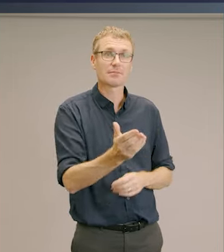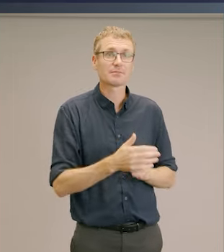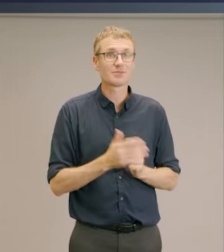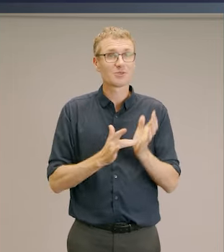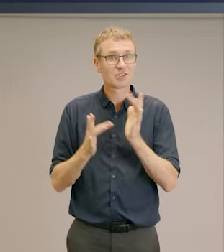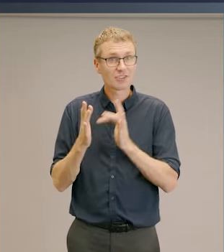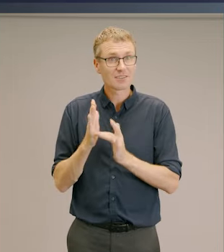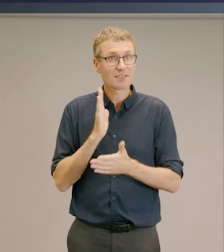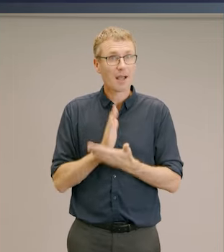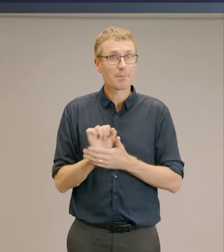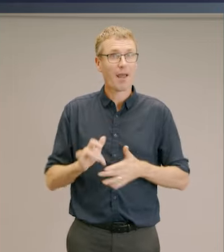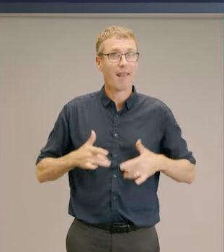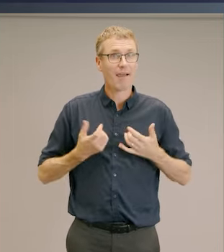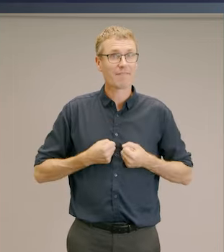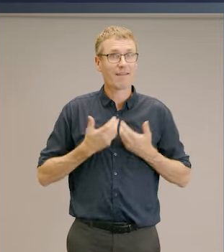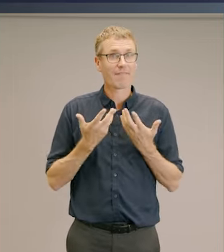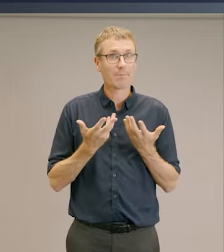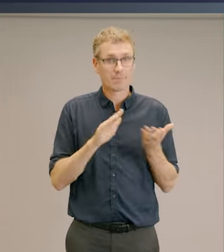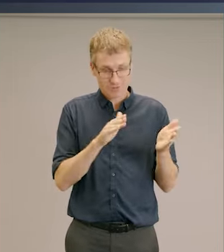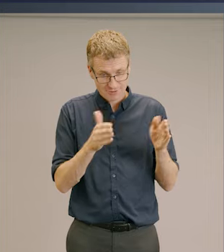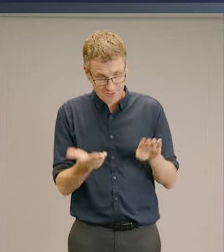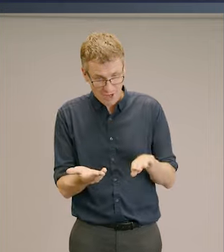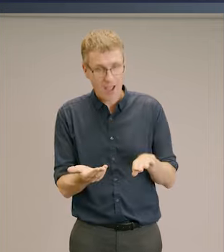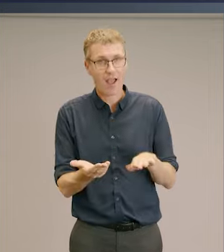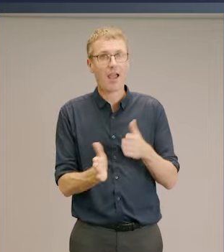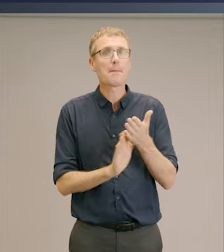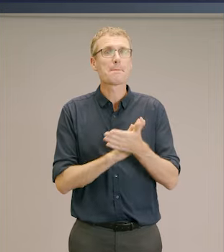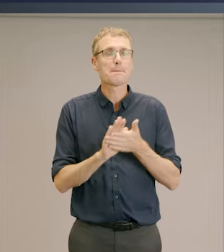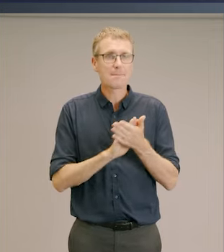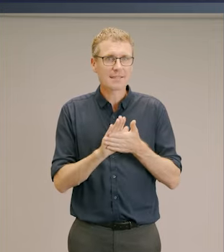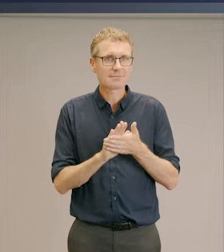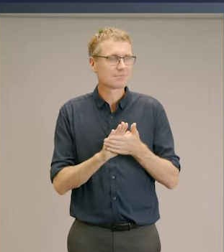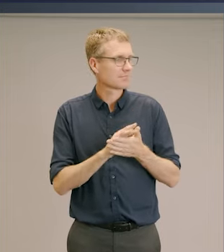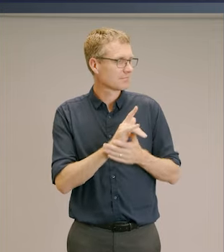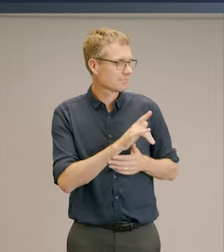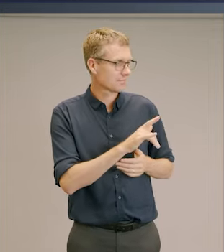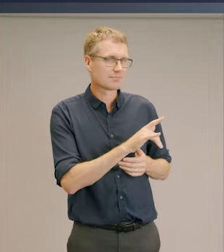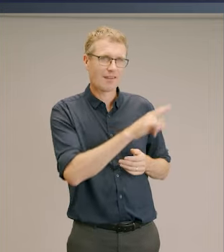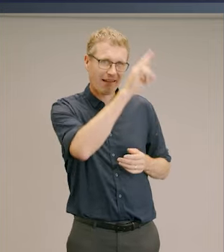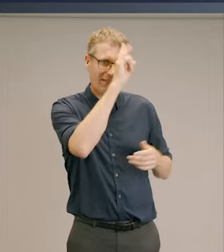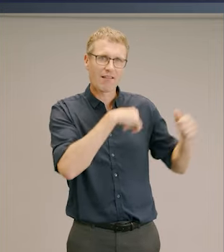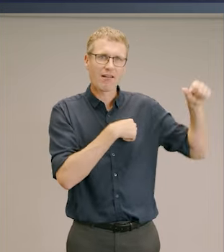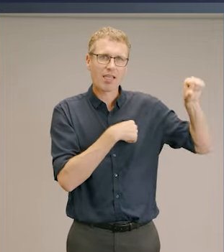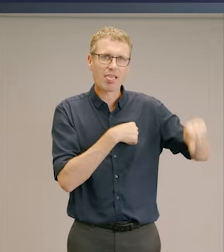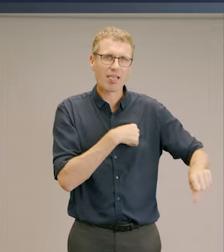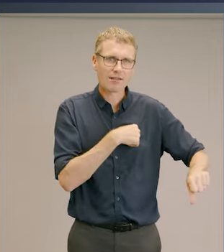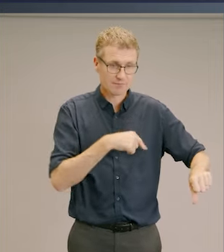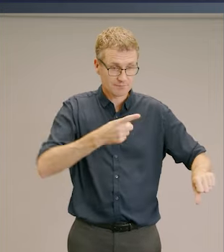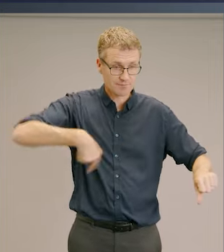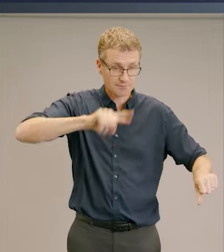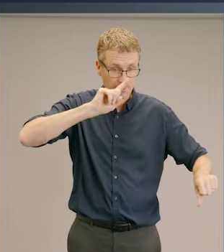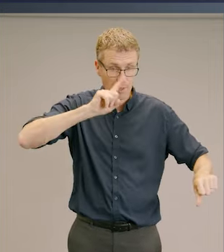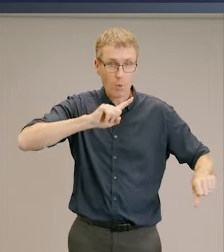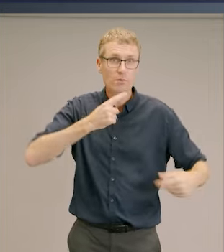him. Jesus of Nazareth laid down his life to secure a victory which is available